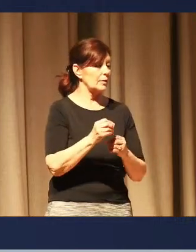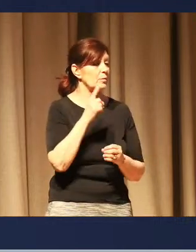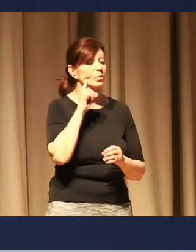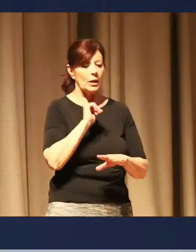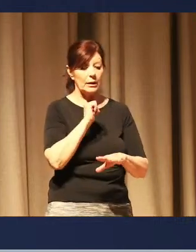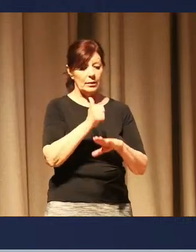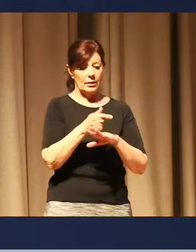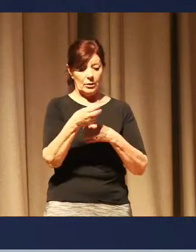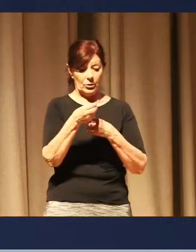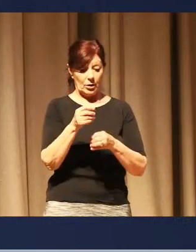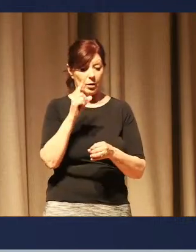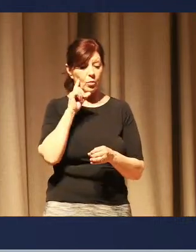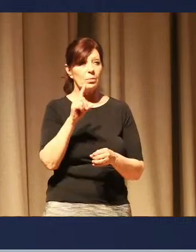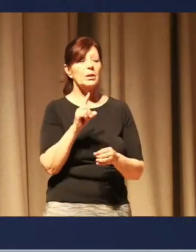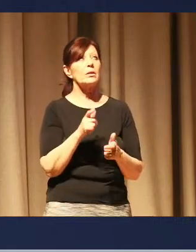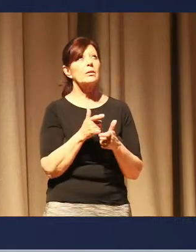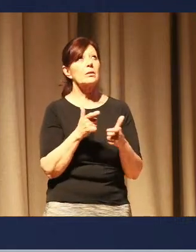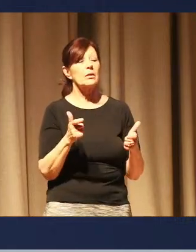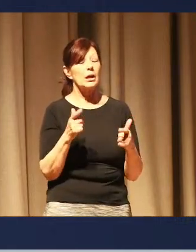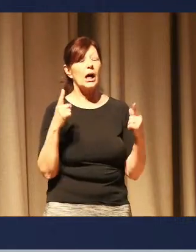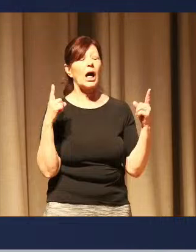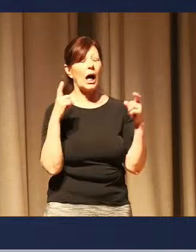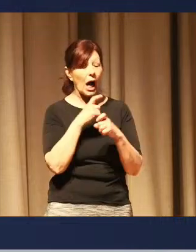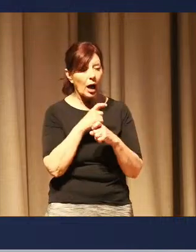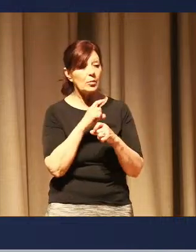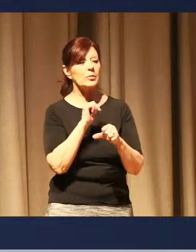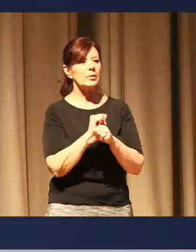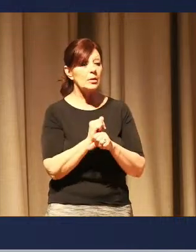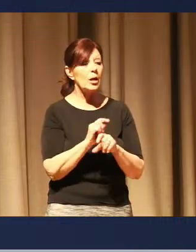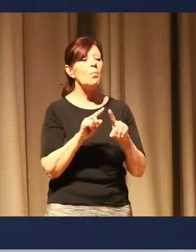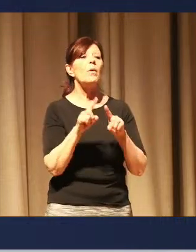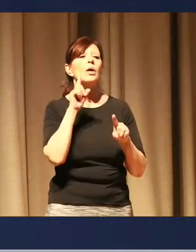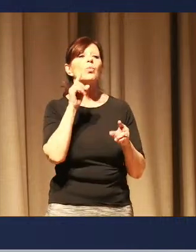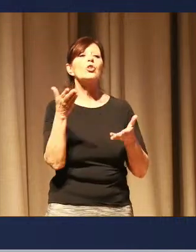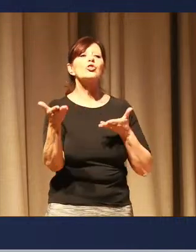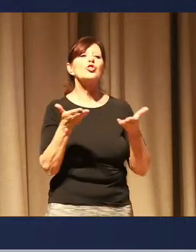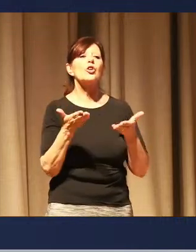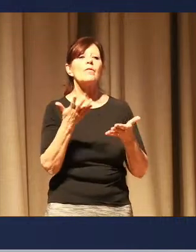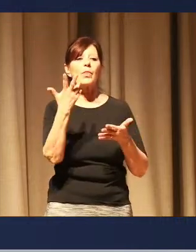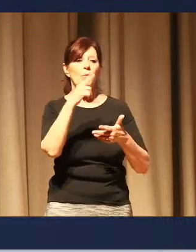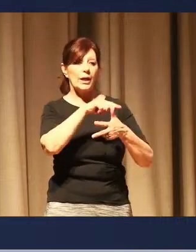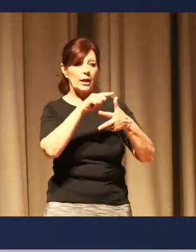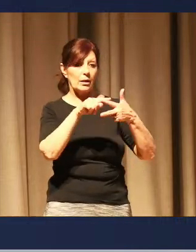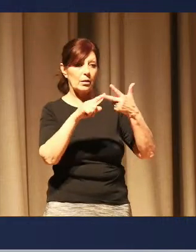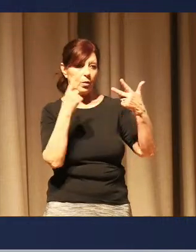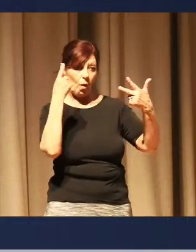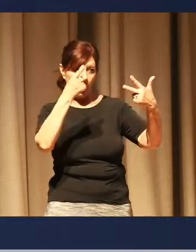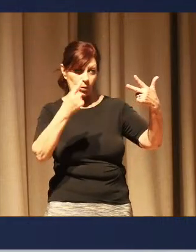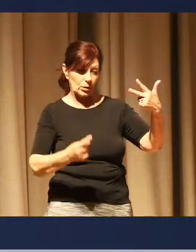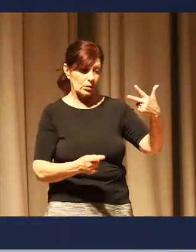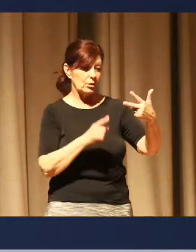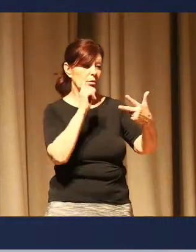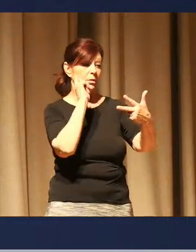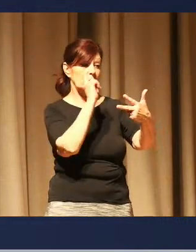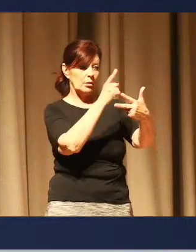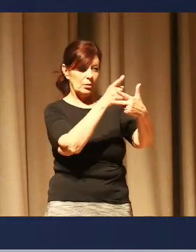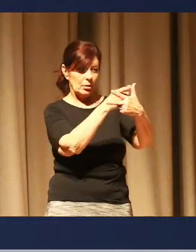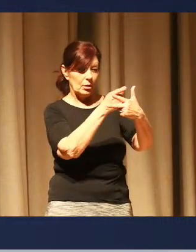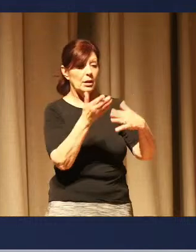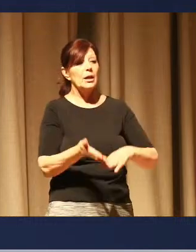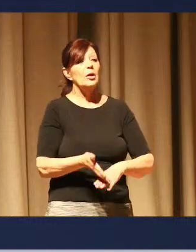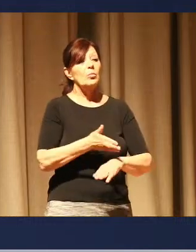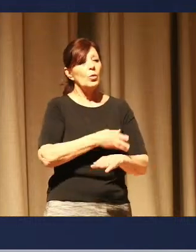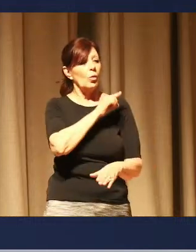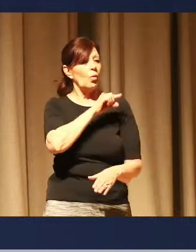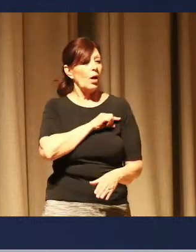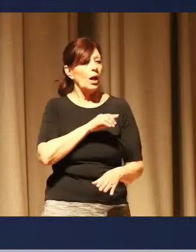establishing this office will be an enormously complex task, it will serve three goals. First, it will improve the quality of